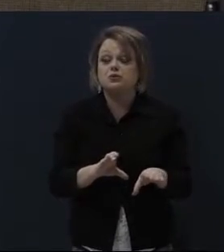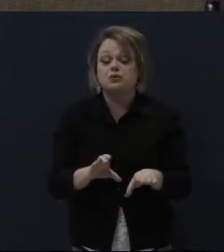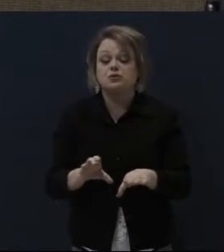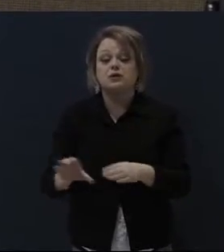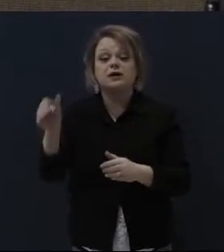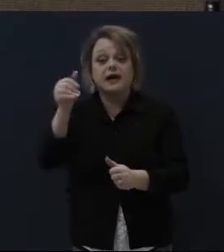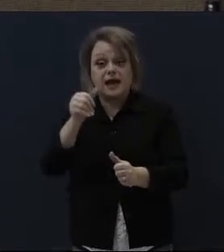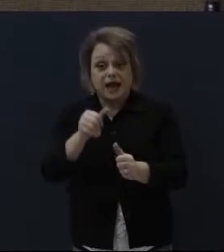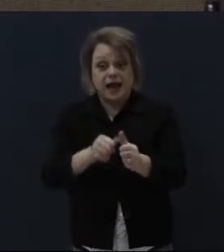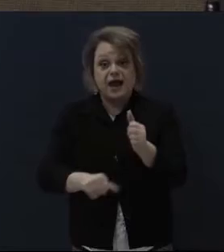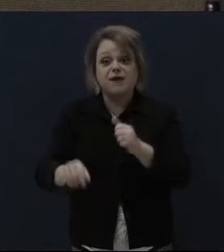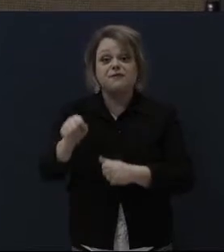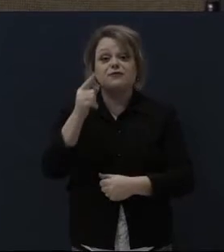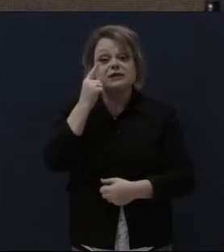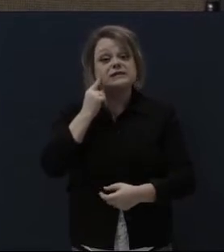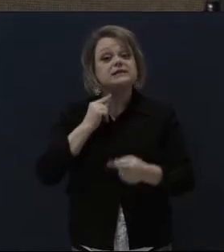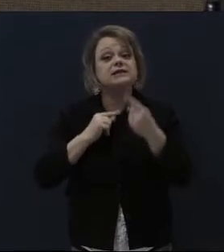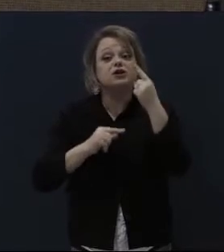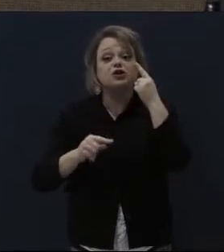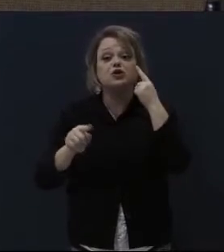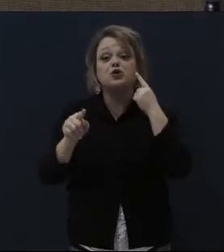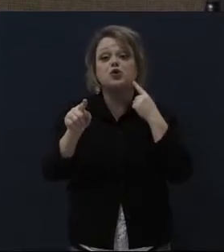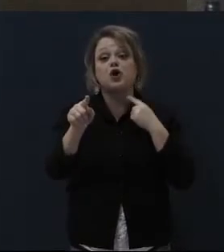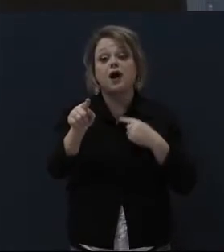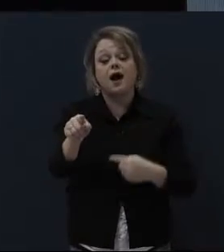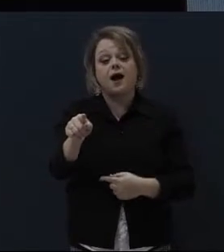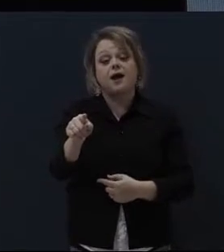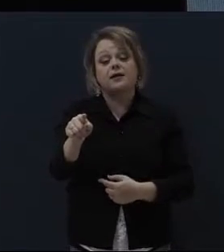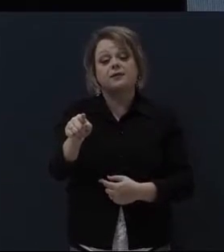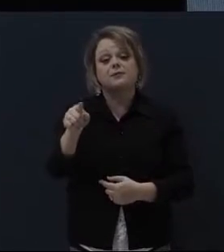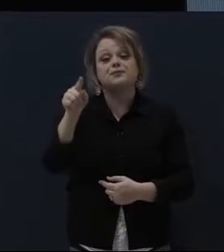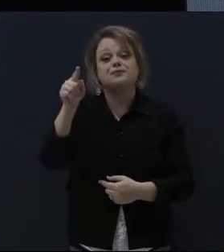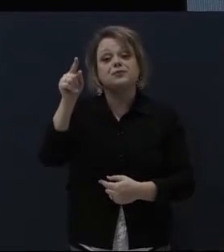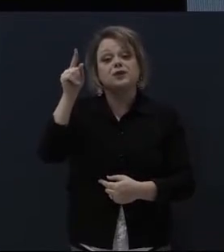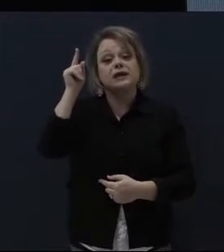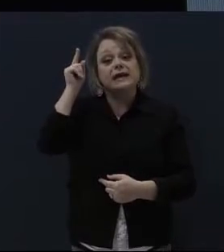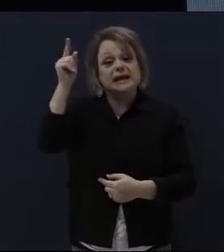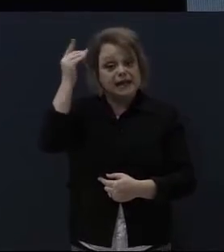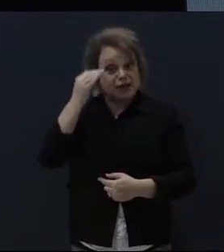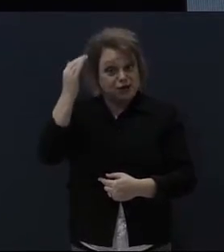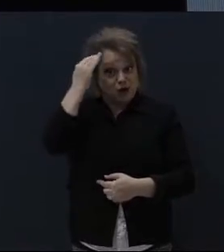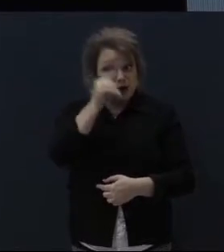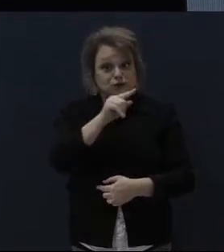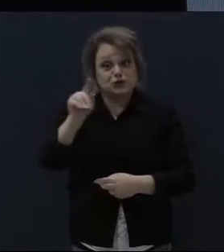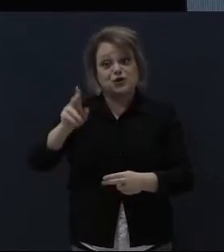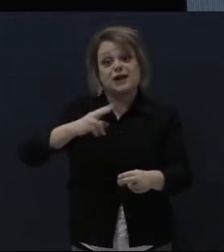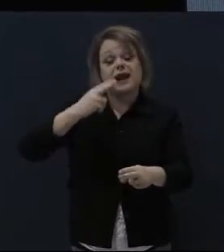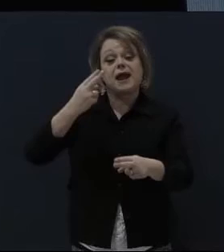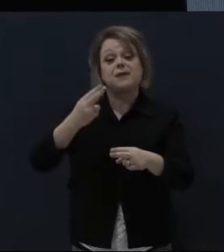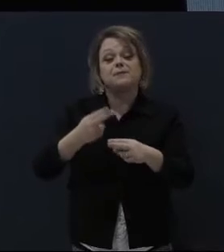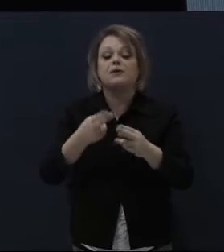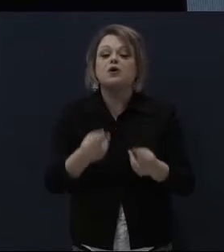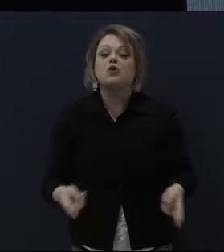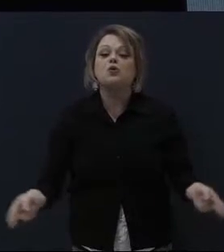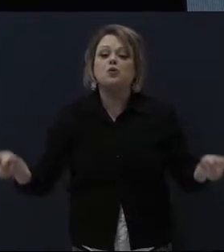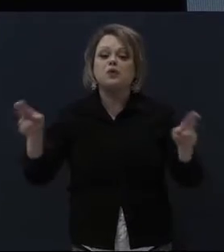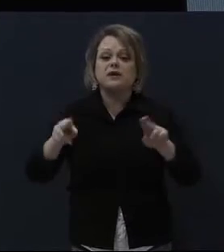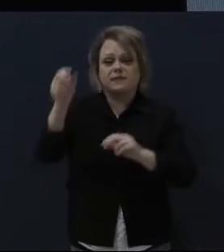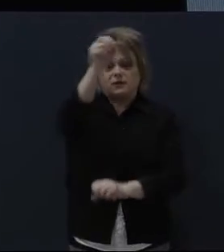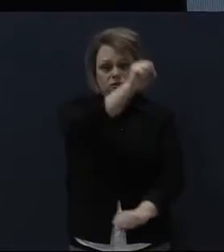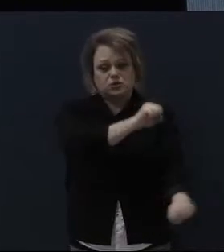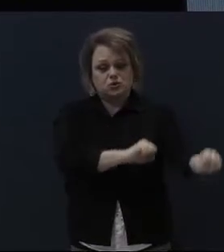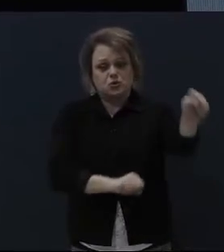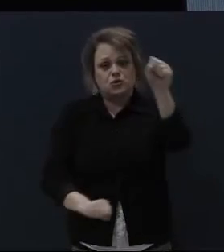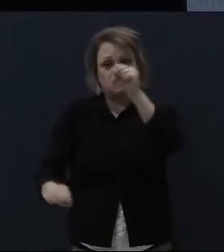every tear that I cry. He knows my name when I'm overwhelmed by